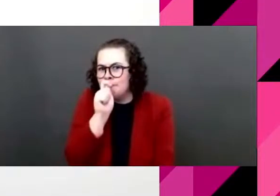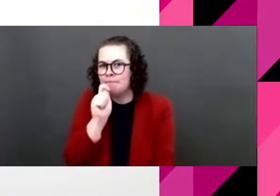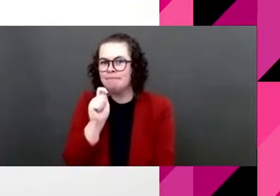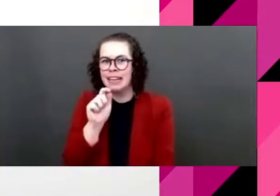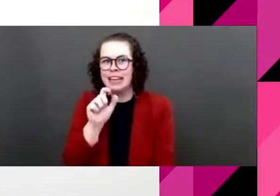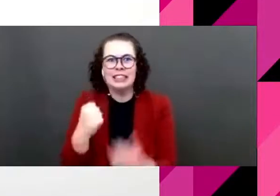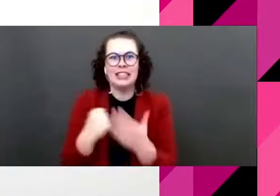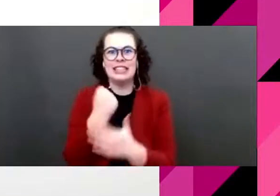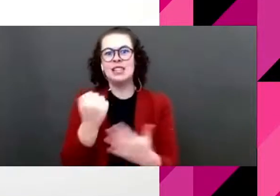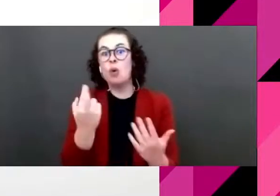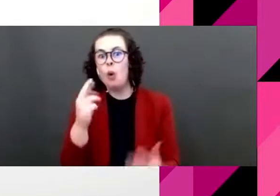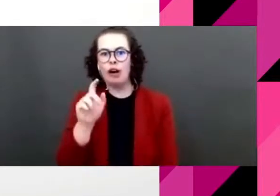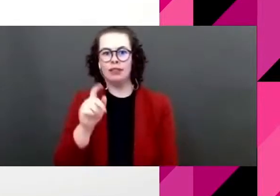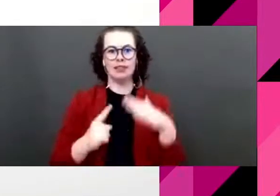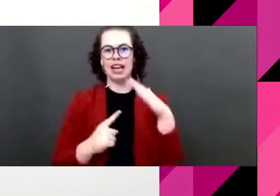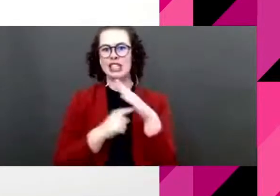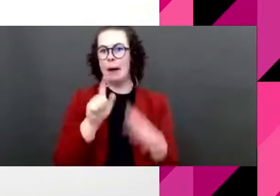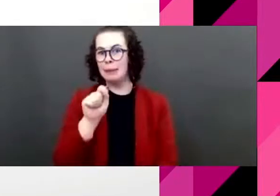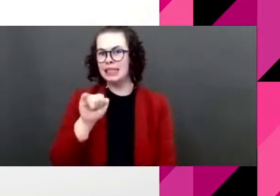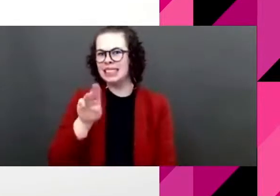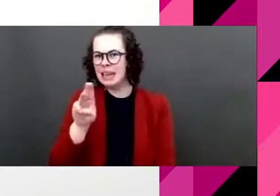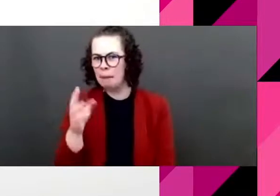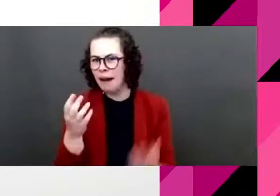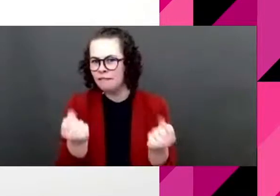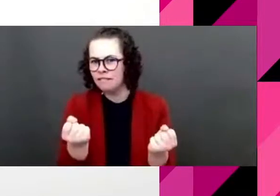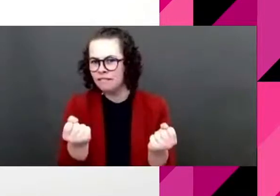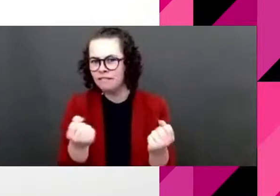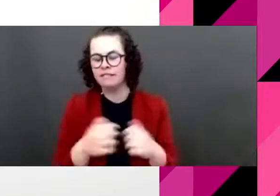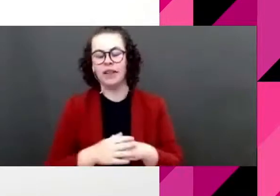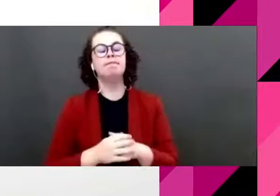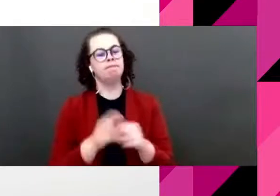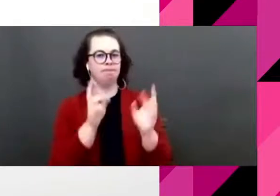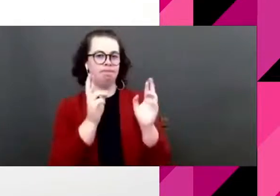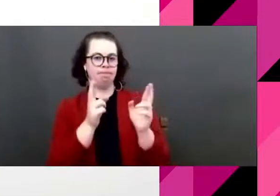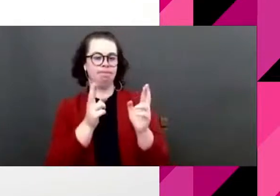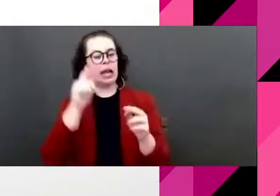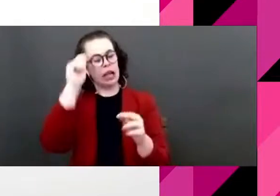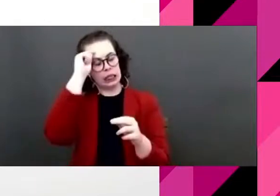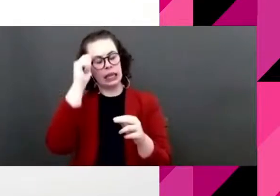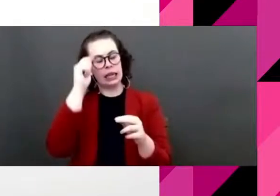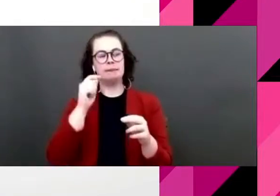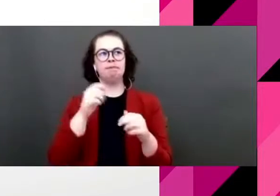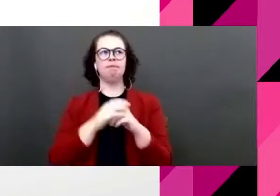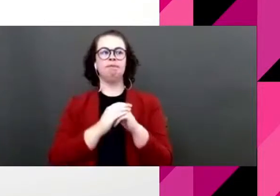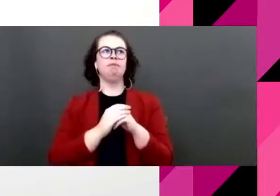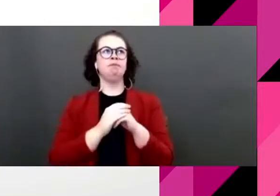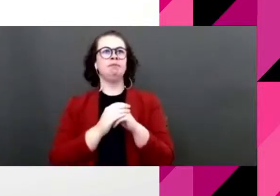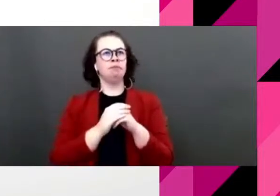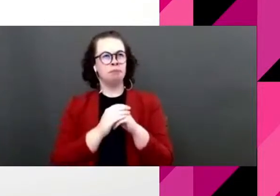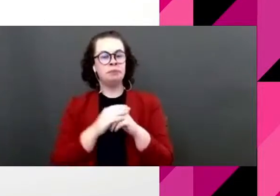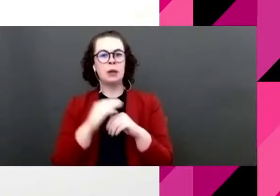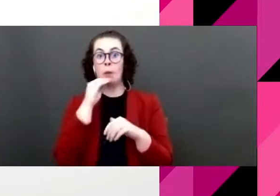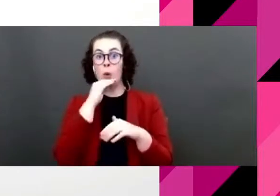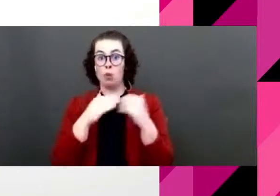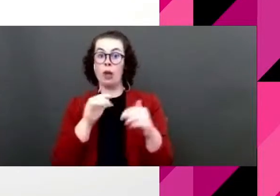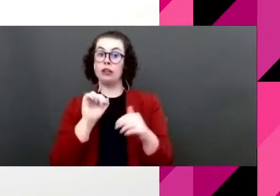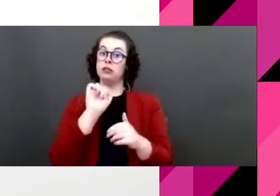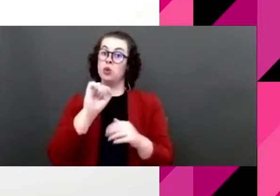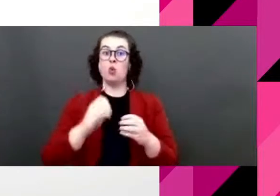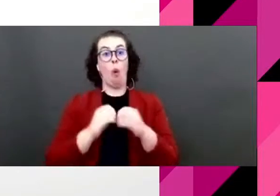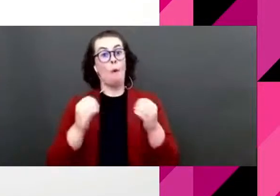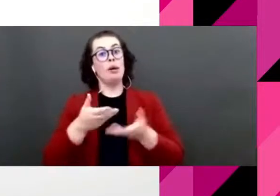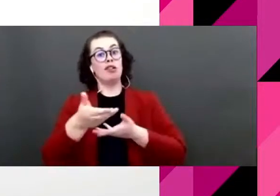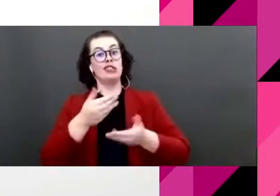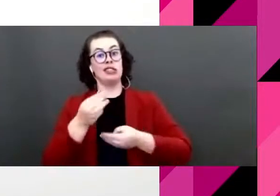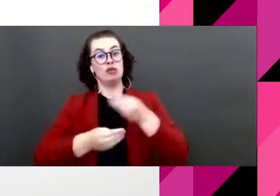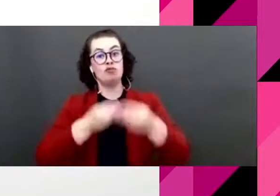course. Well, we need to make sure that the consultation it's fully accessible. And that means